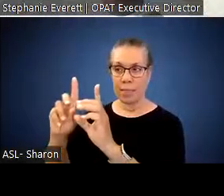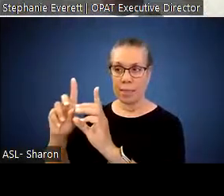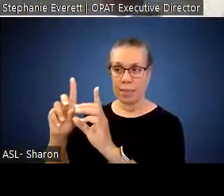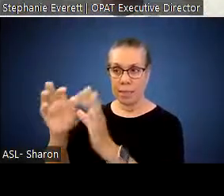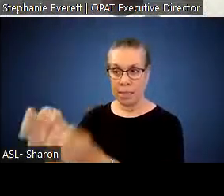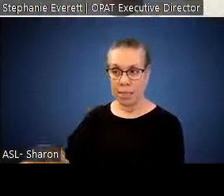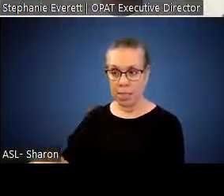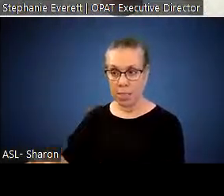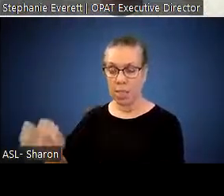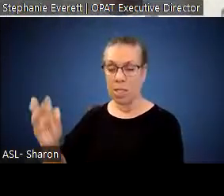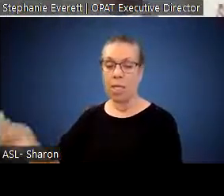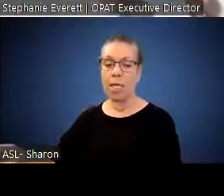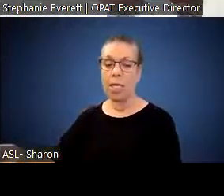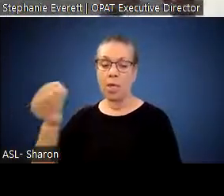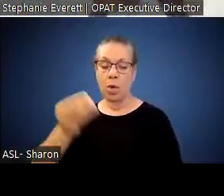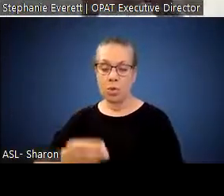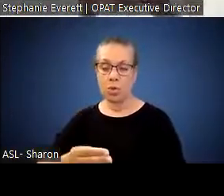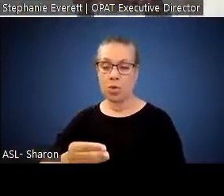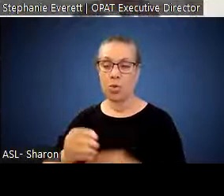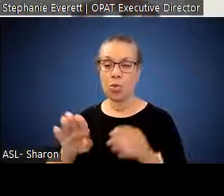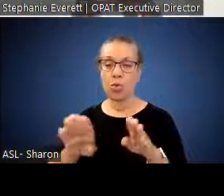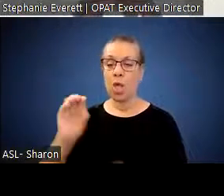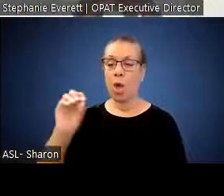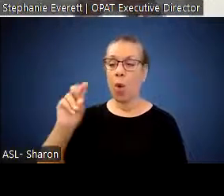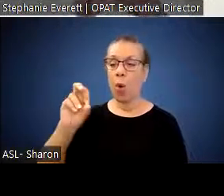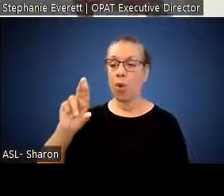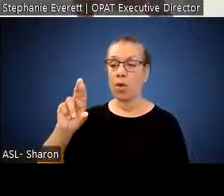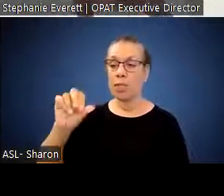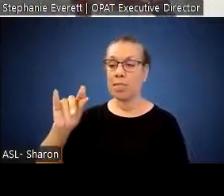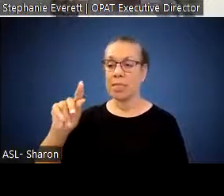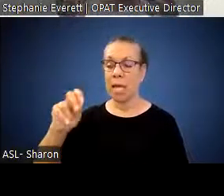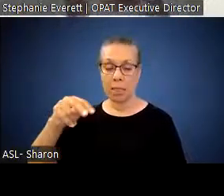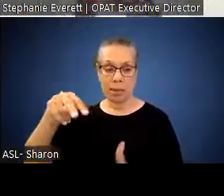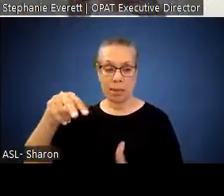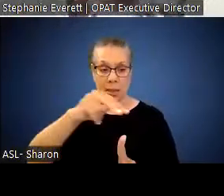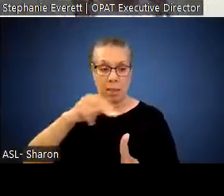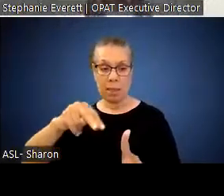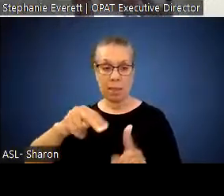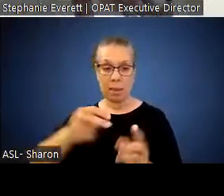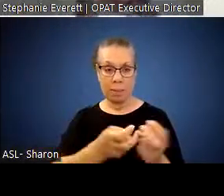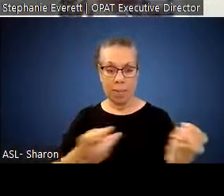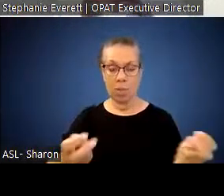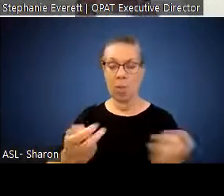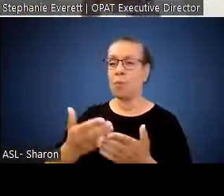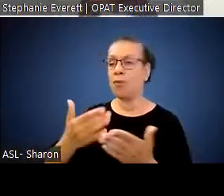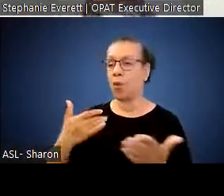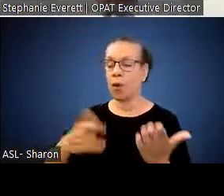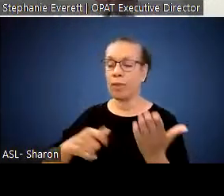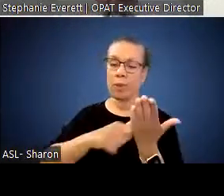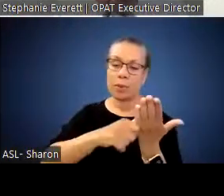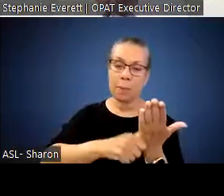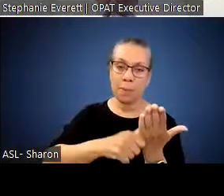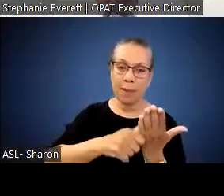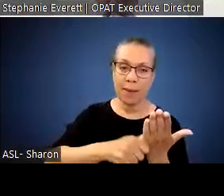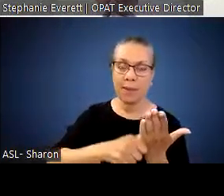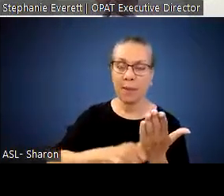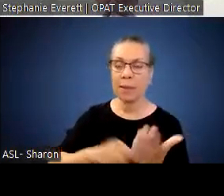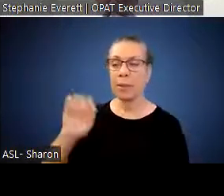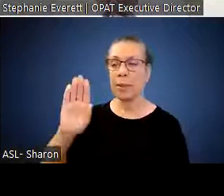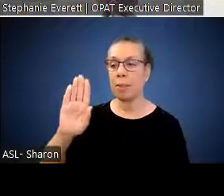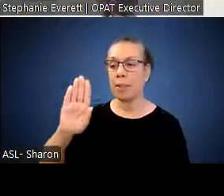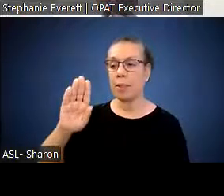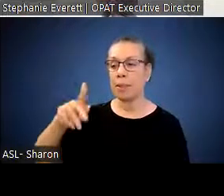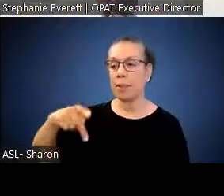Affairs Oversight Panel. So there used to be a flyer of sorts, or a pamphlet that BPD